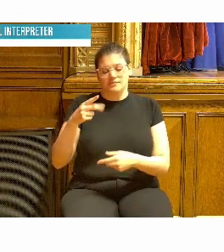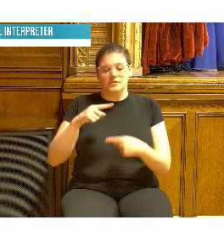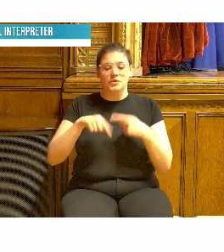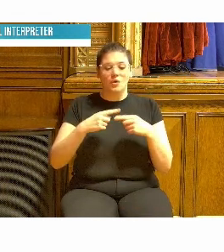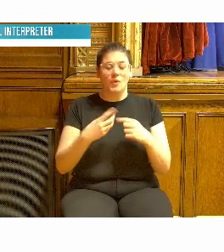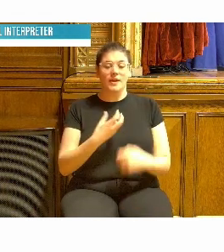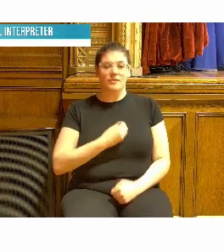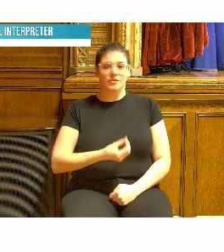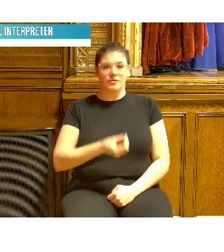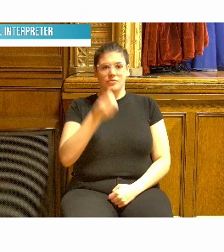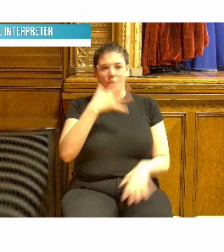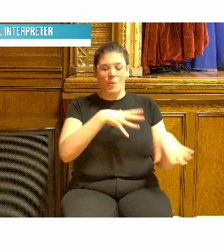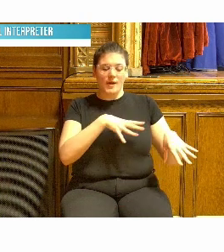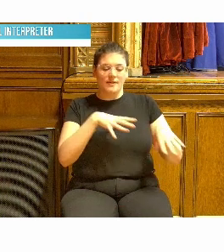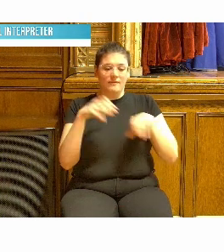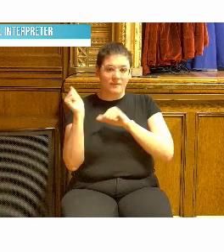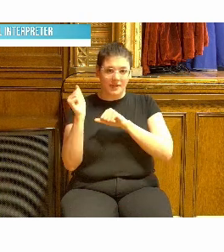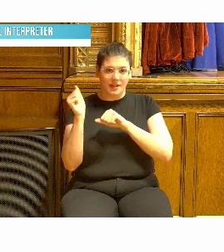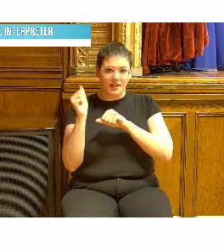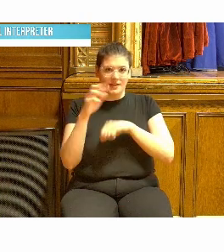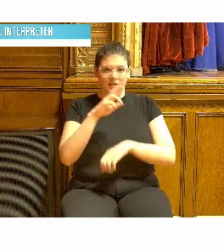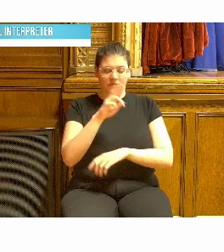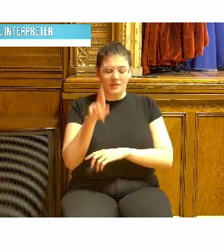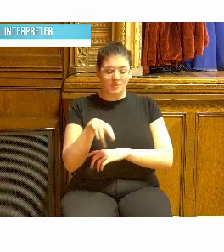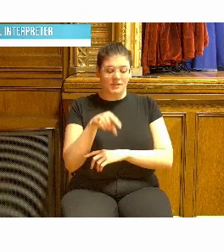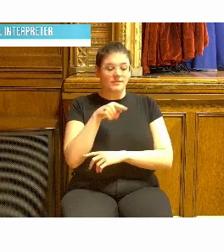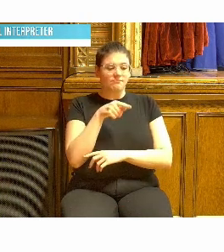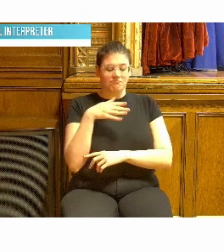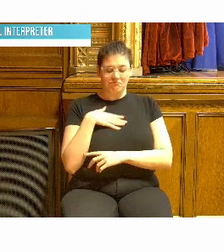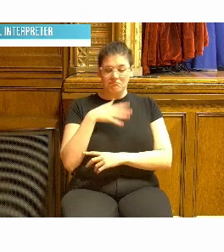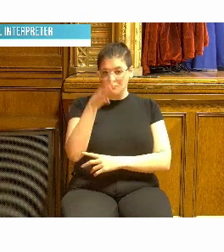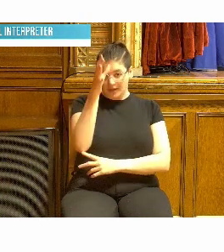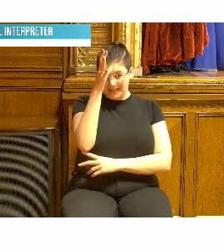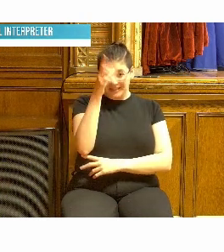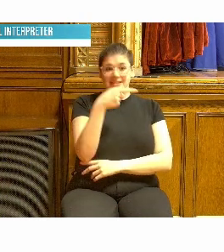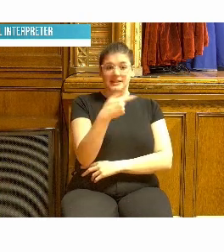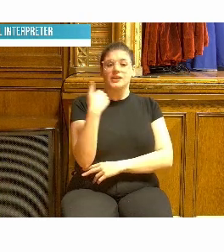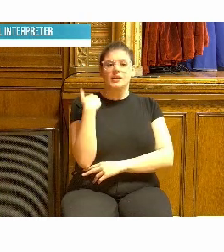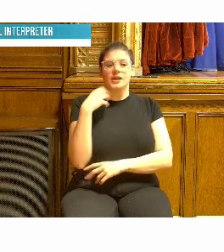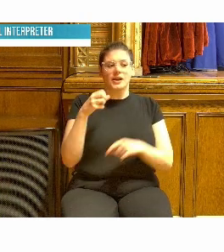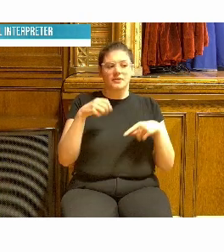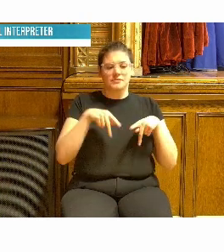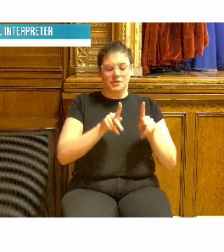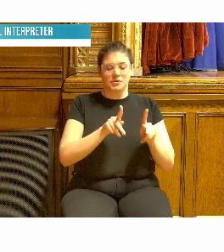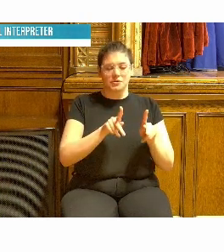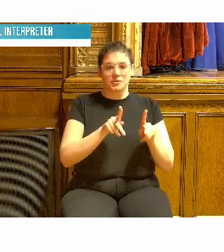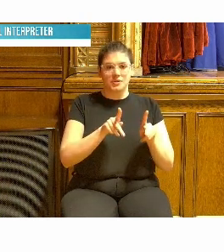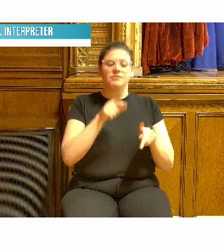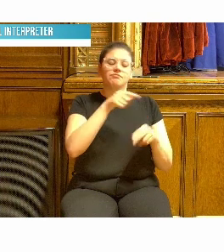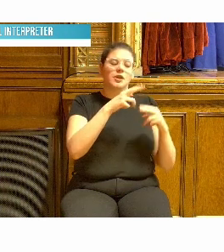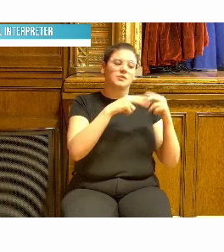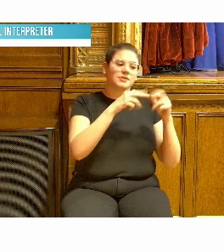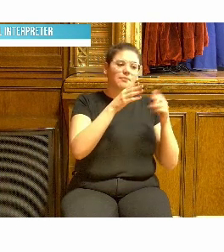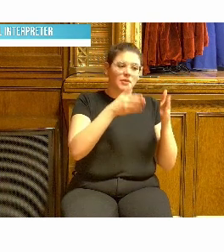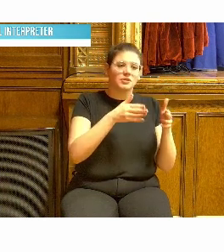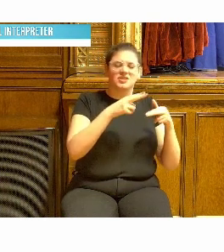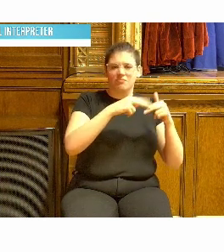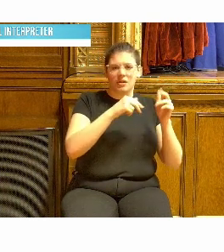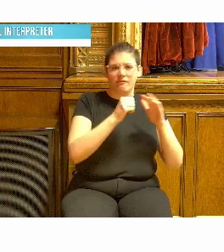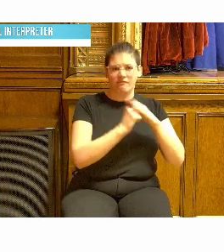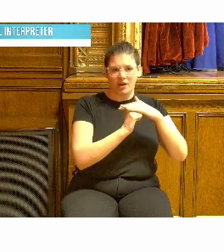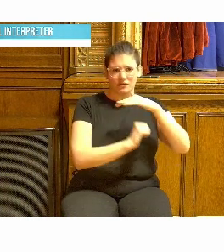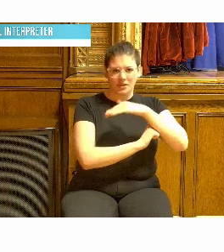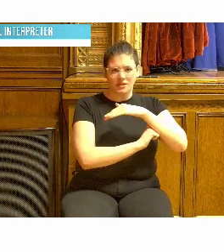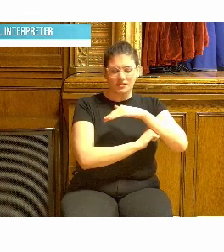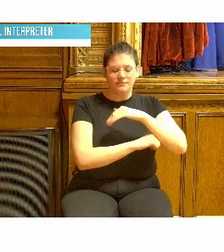leaving Rochester, my dad had an opportunity. He was a builder. He built foundations. And